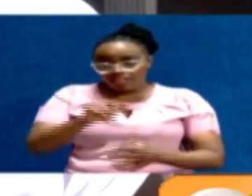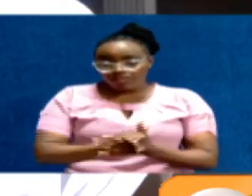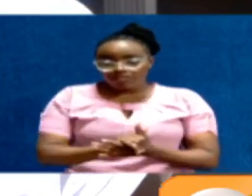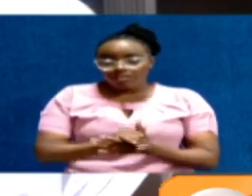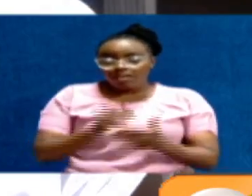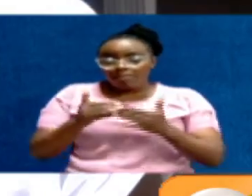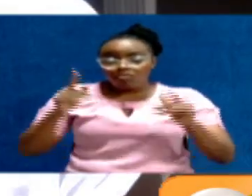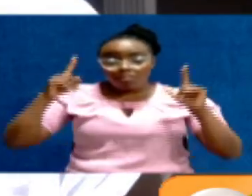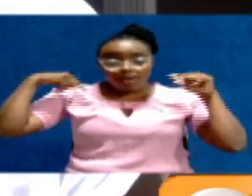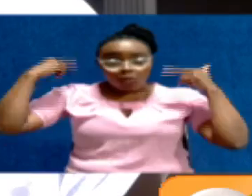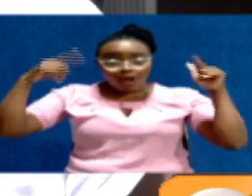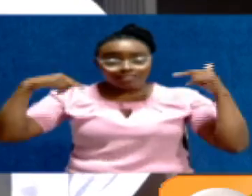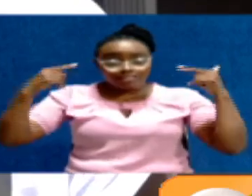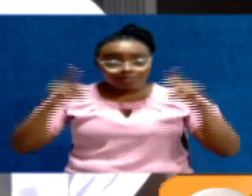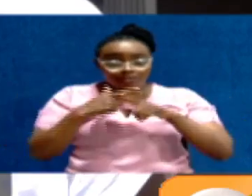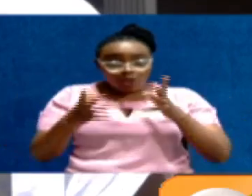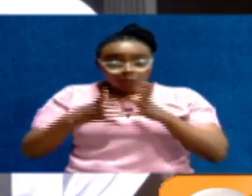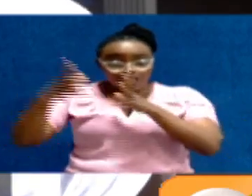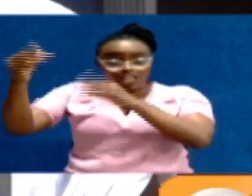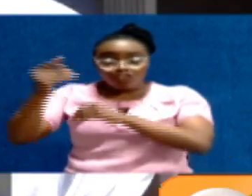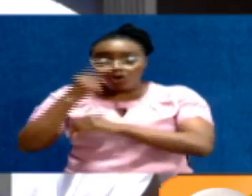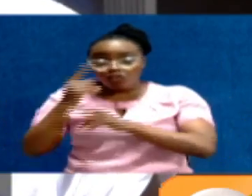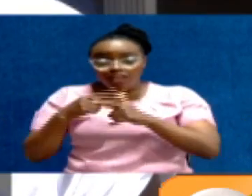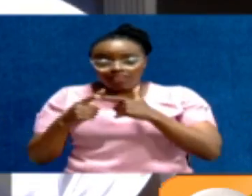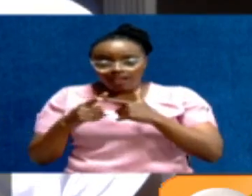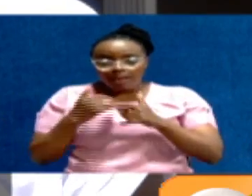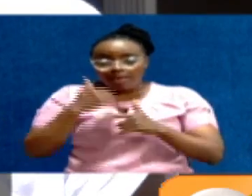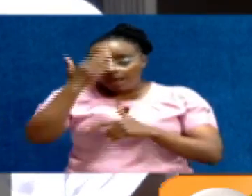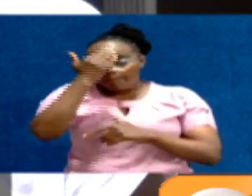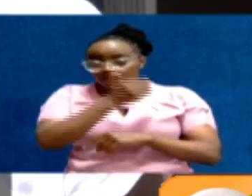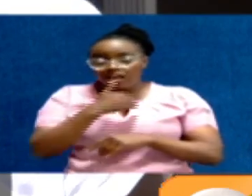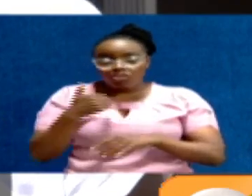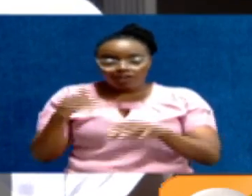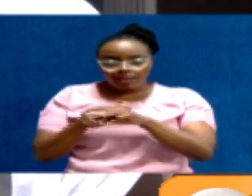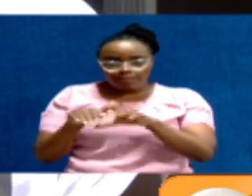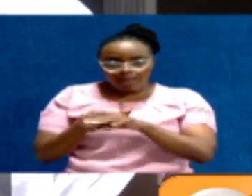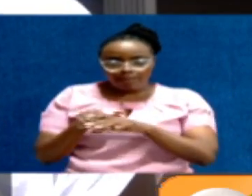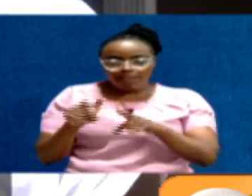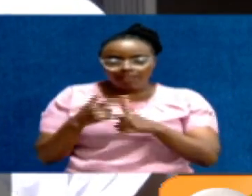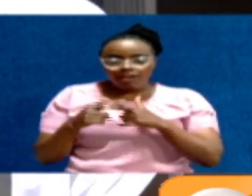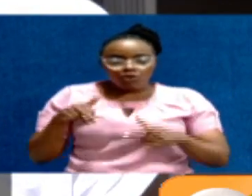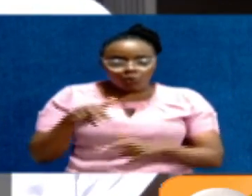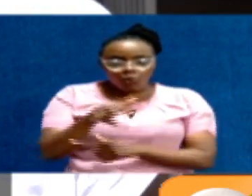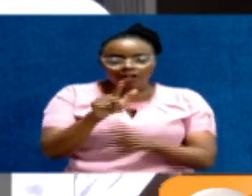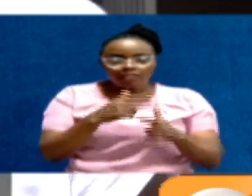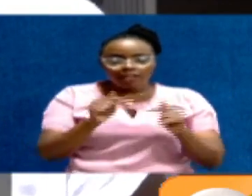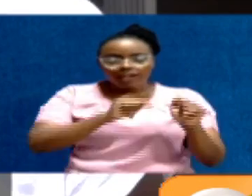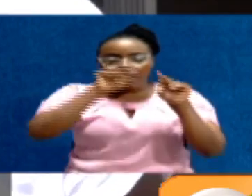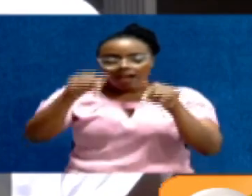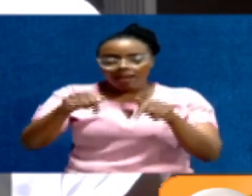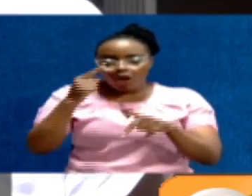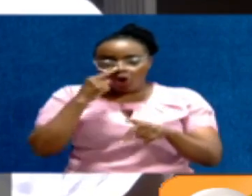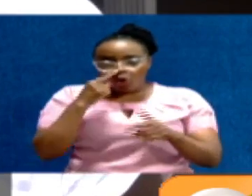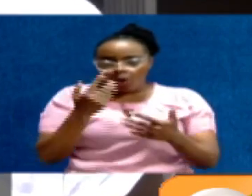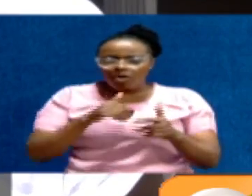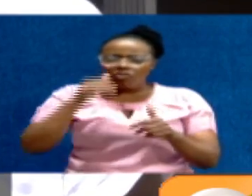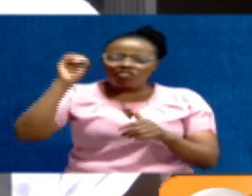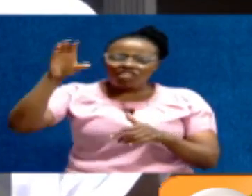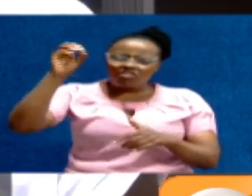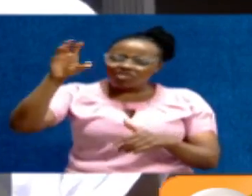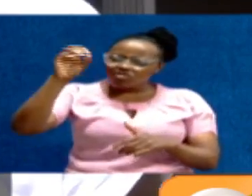wakati huo nilikuwa mwenda wazimu, nilikuwa natoka nyumbani na kuja, mimi ni Mkatoliki. Natoka huko kwetu na miguu na kuja huko Kathindo. Kwetu ni huko